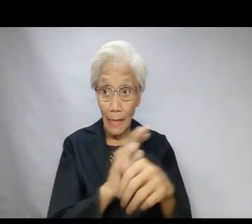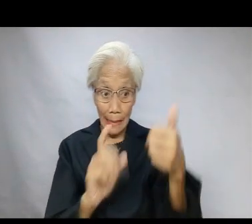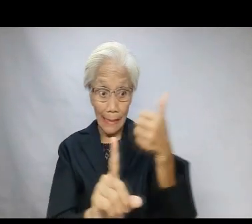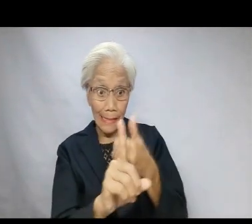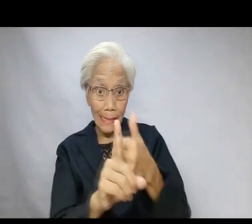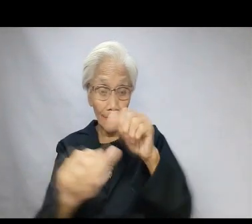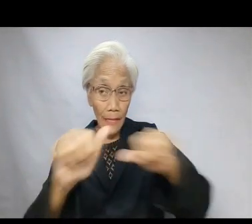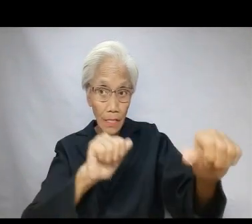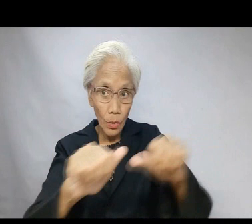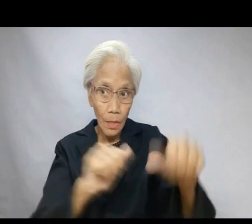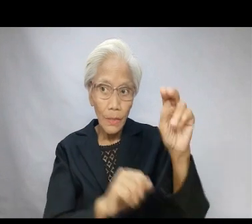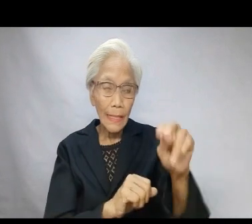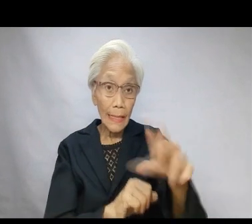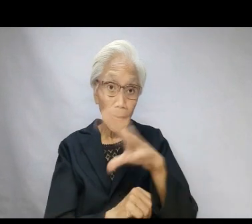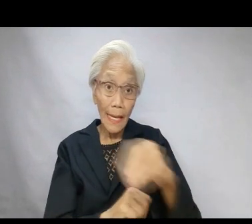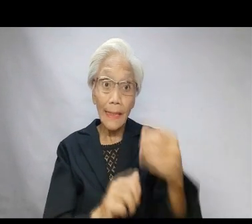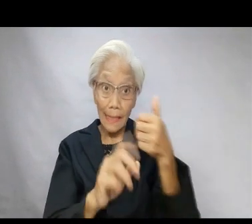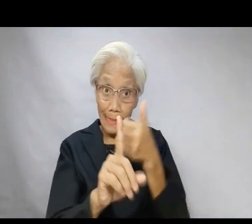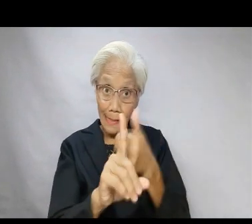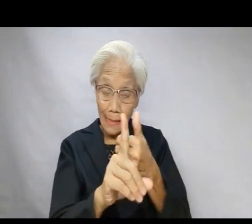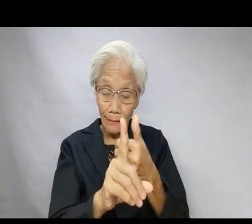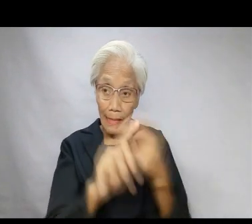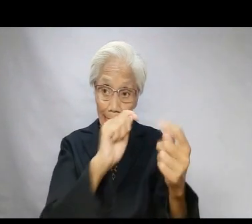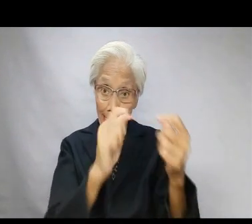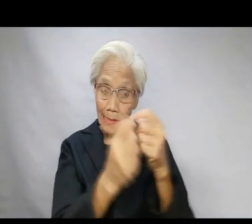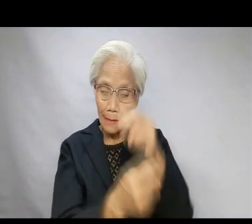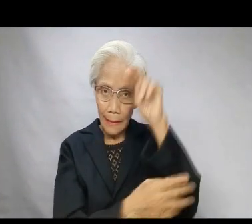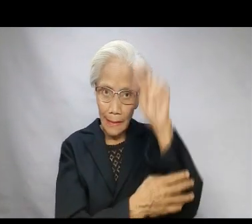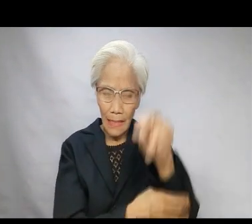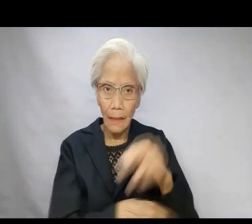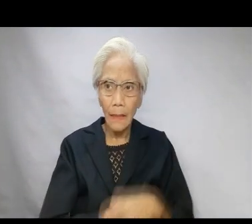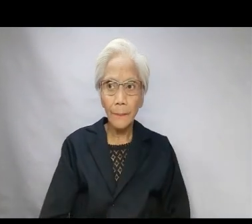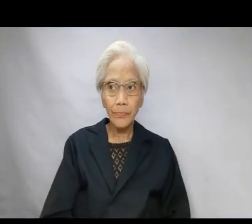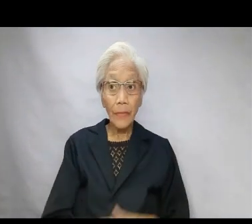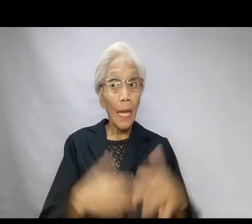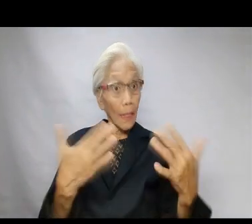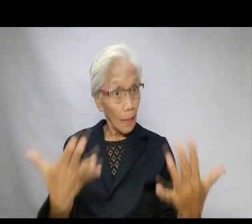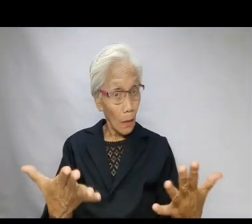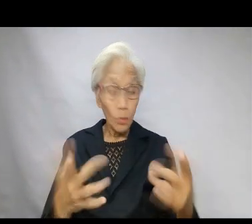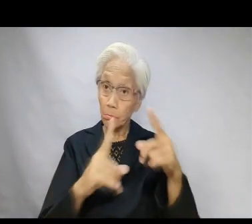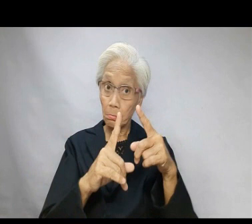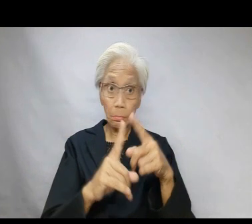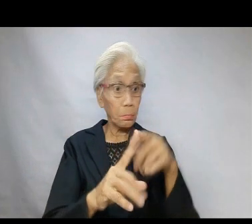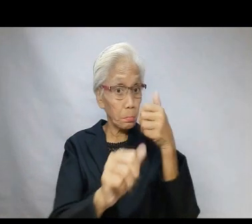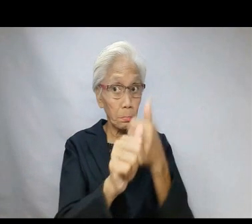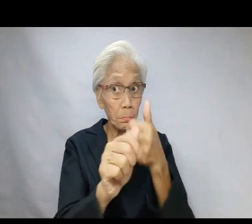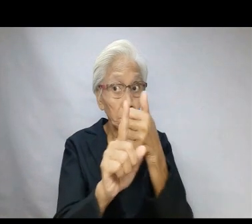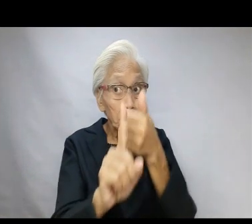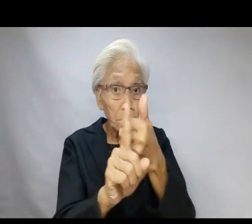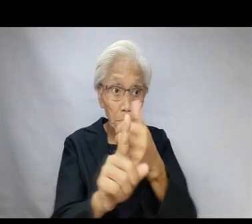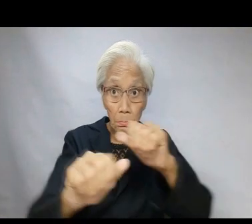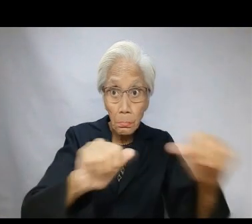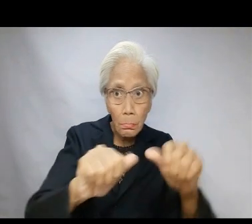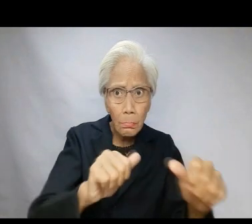Maslow identifies as self-actualization need and self-transcendence need.